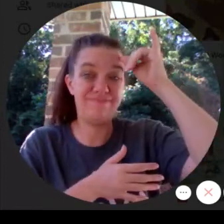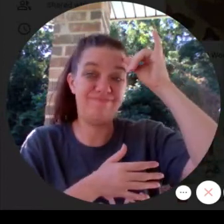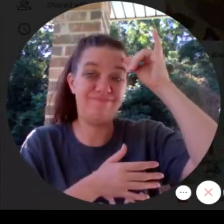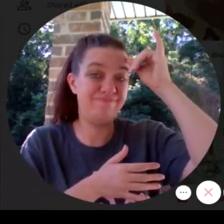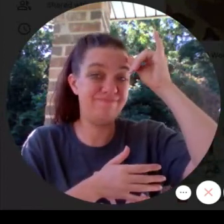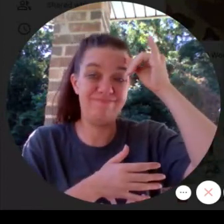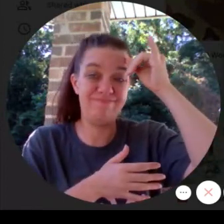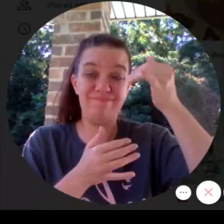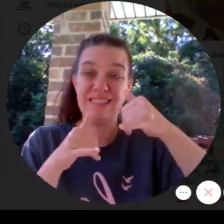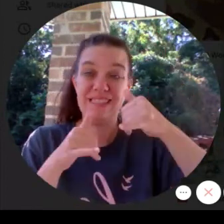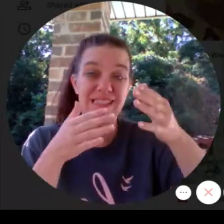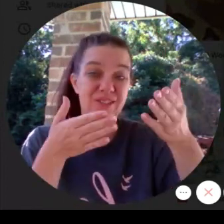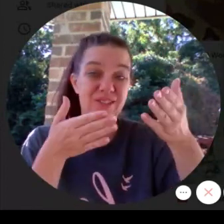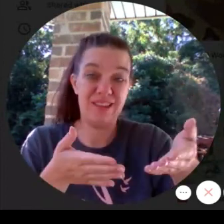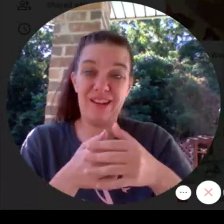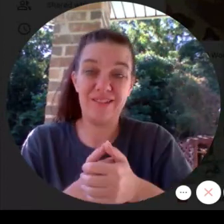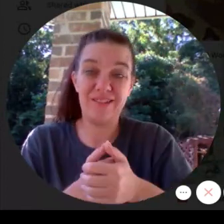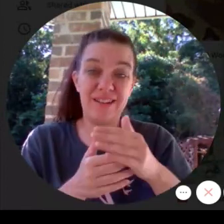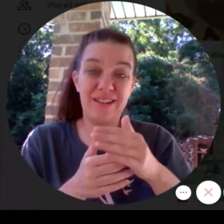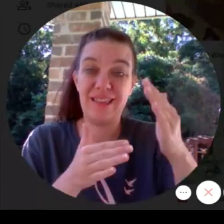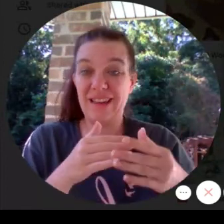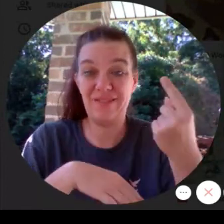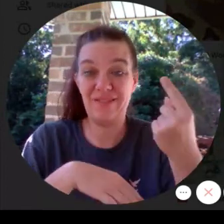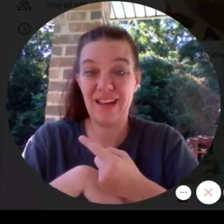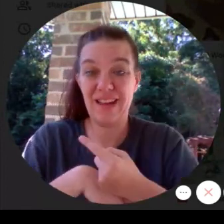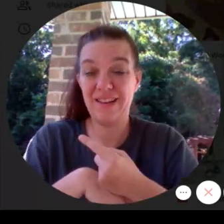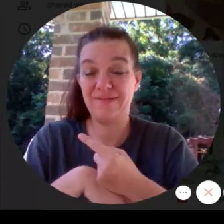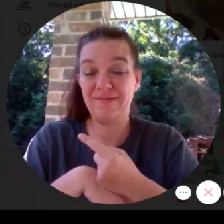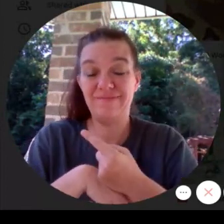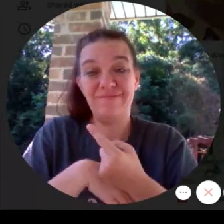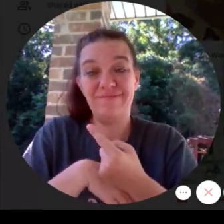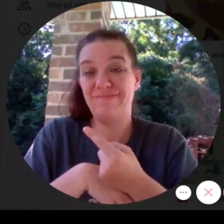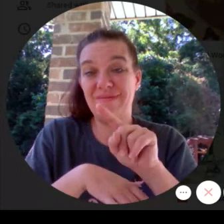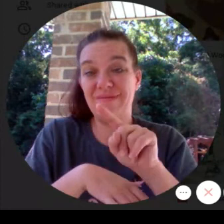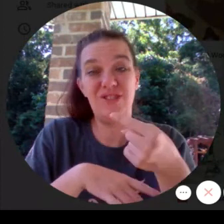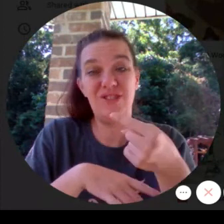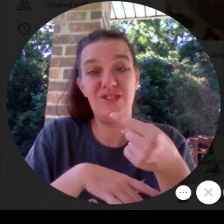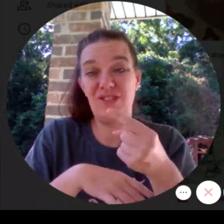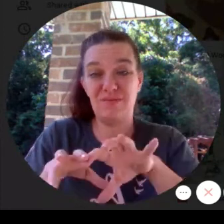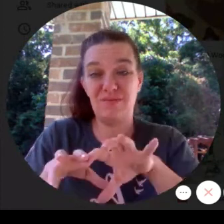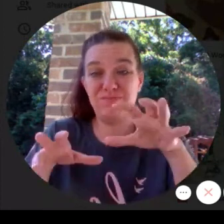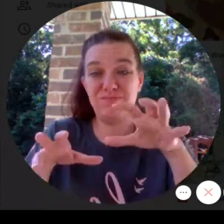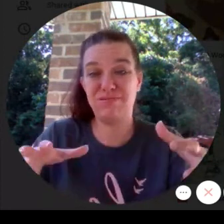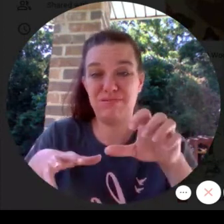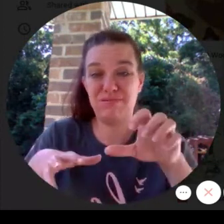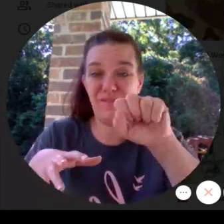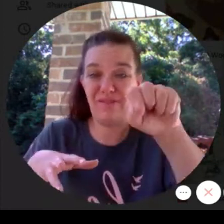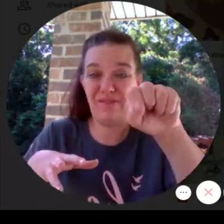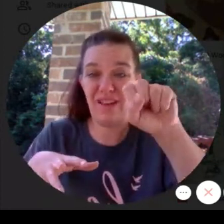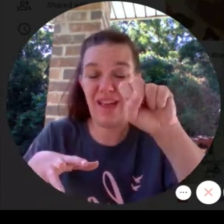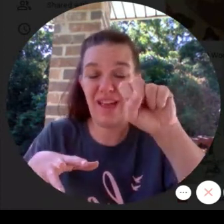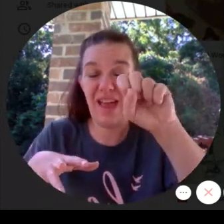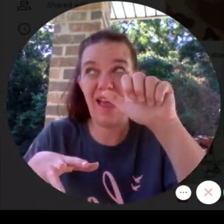still there at the end of the day, mostly just a pile of ash next to a sign that